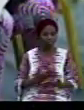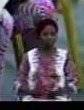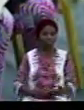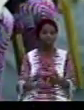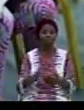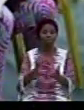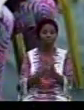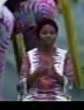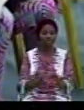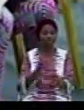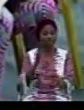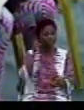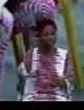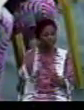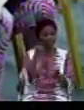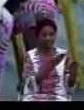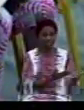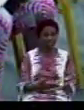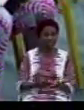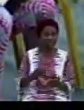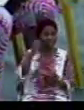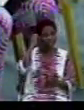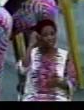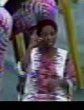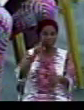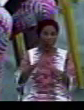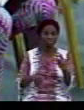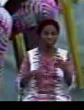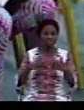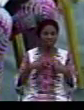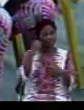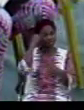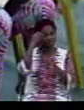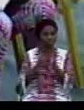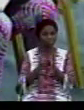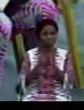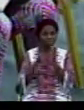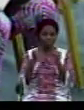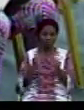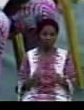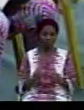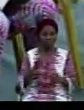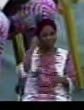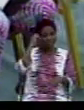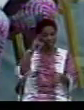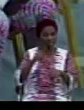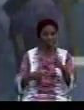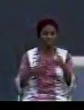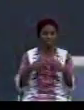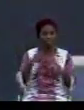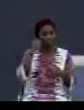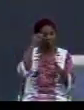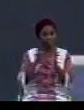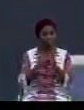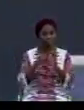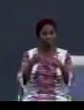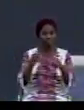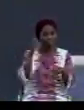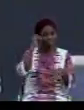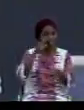was carried. He couldn't have his own strength. He couldn't have his own ability. He didn't have